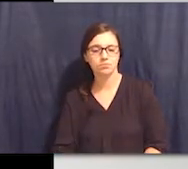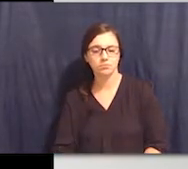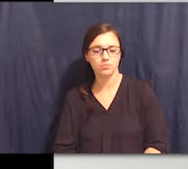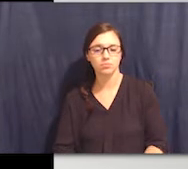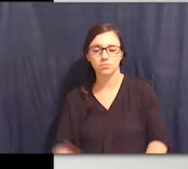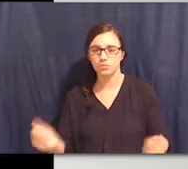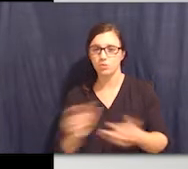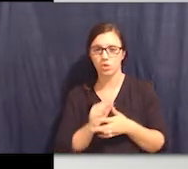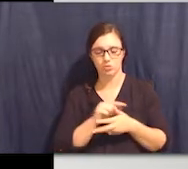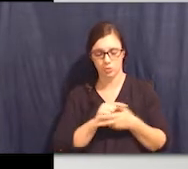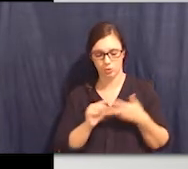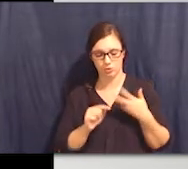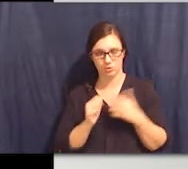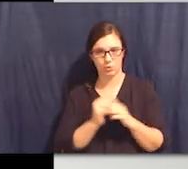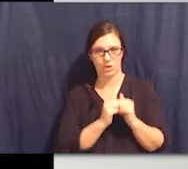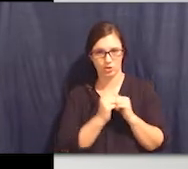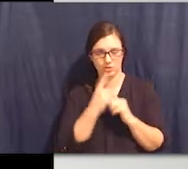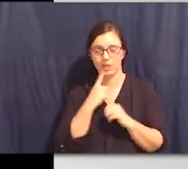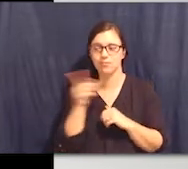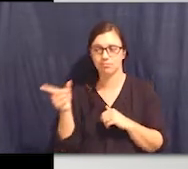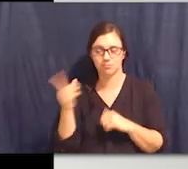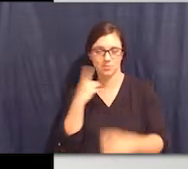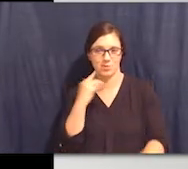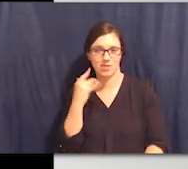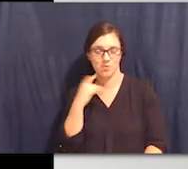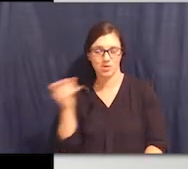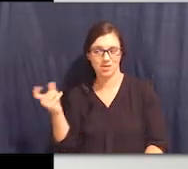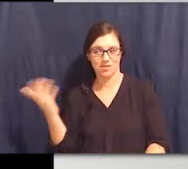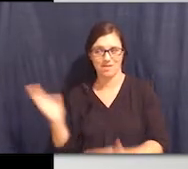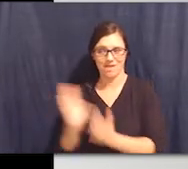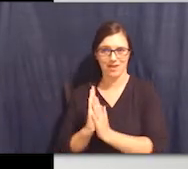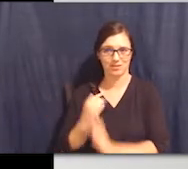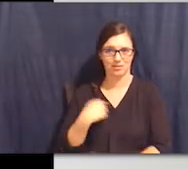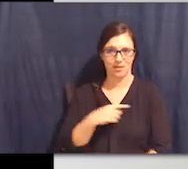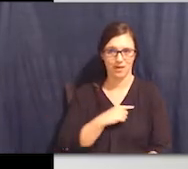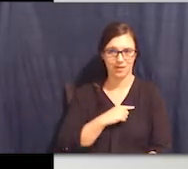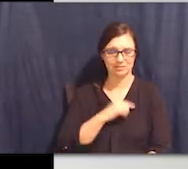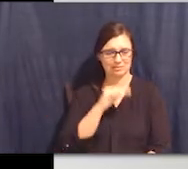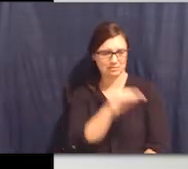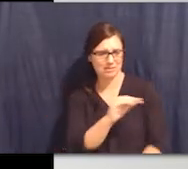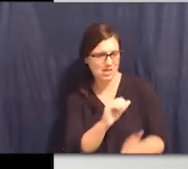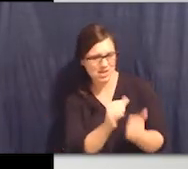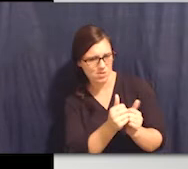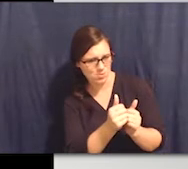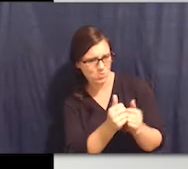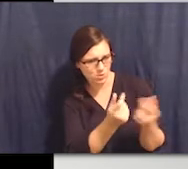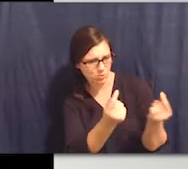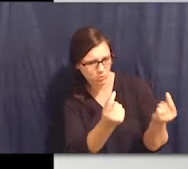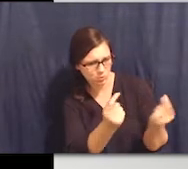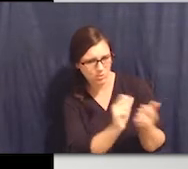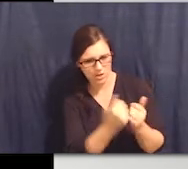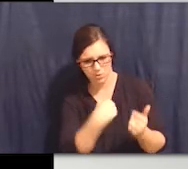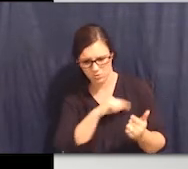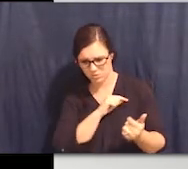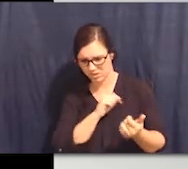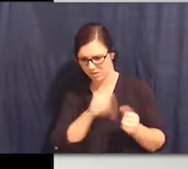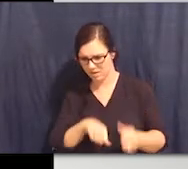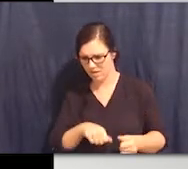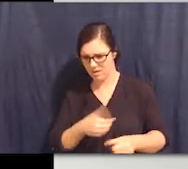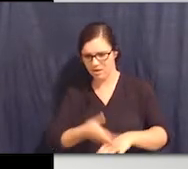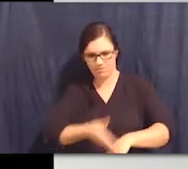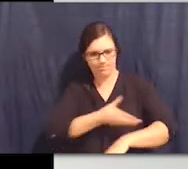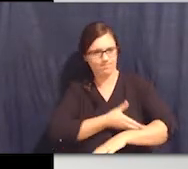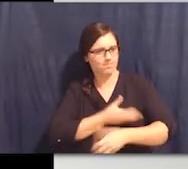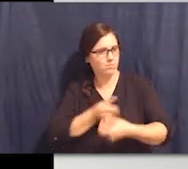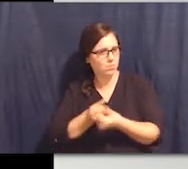And so all those three things together said, okay, California has asked us, how are you doing this, and how can we better